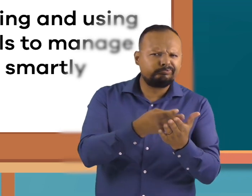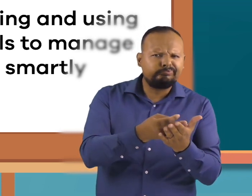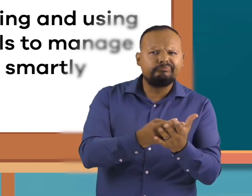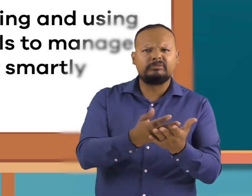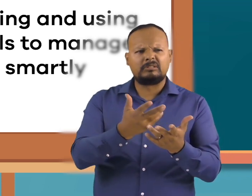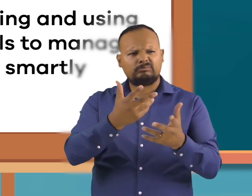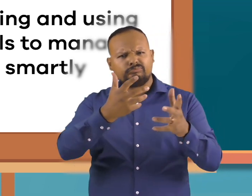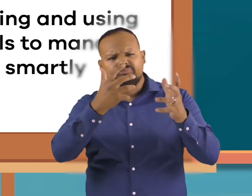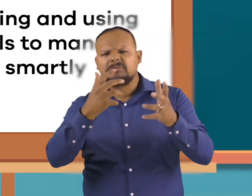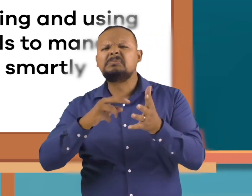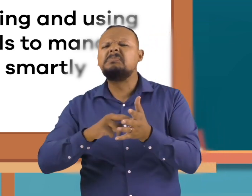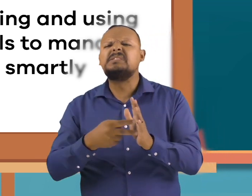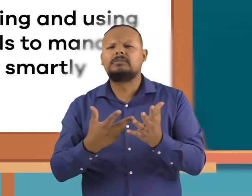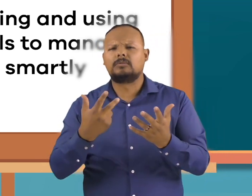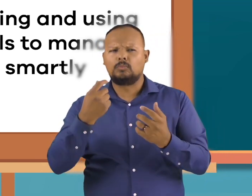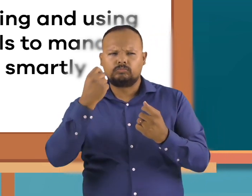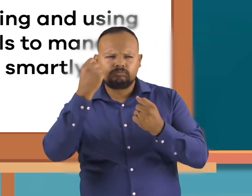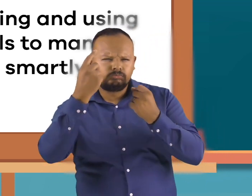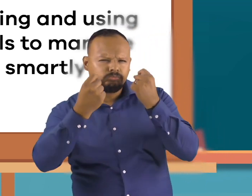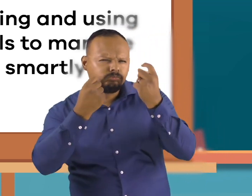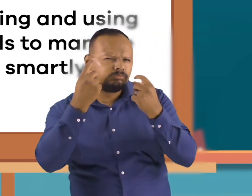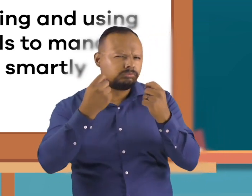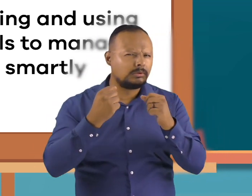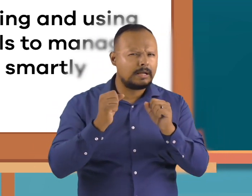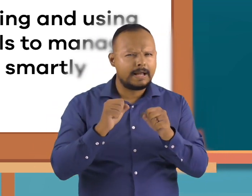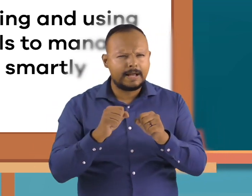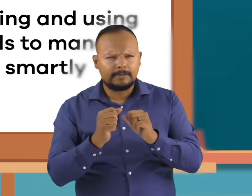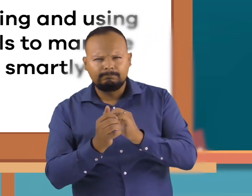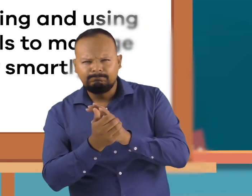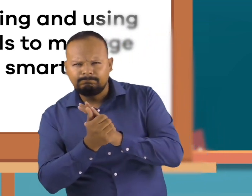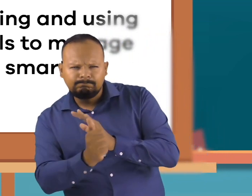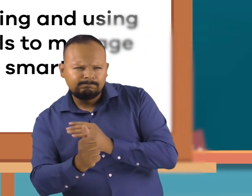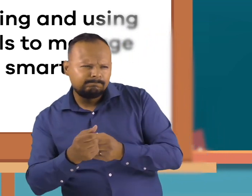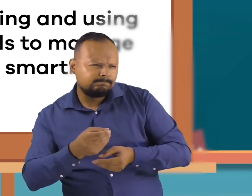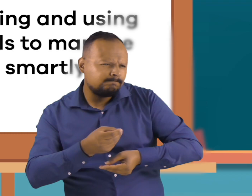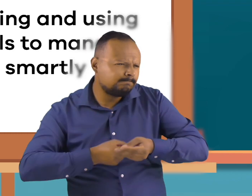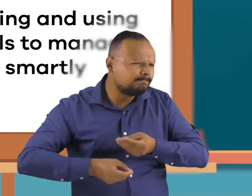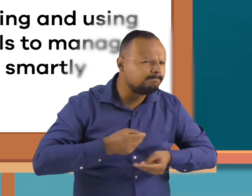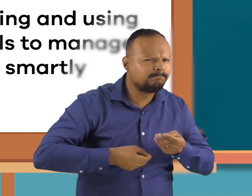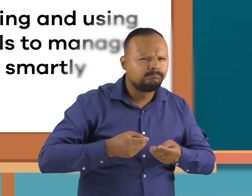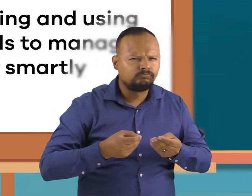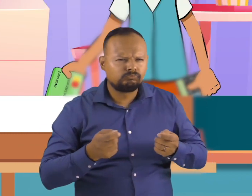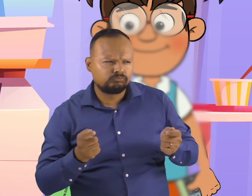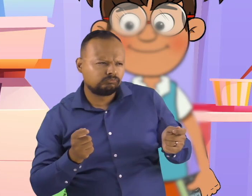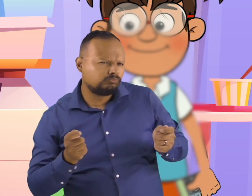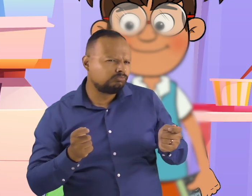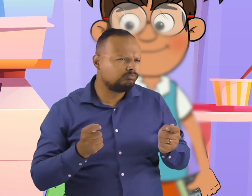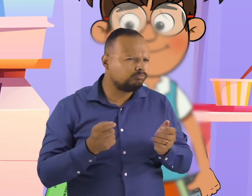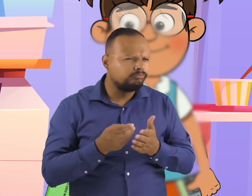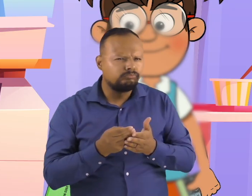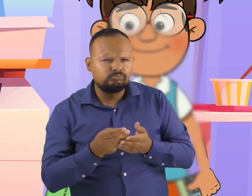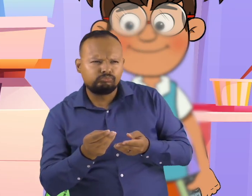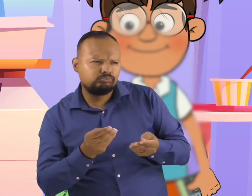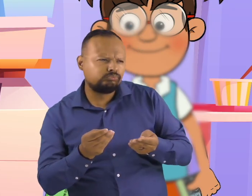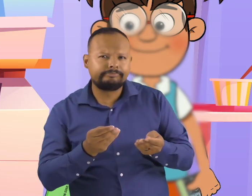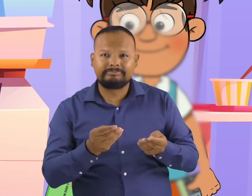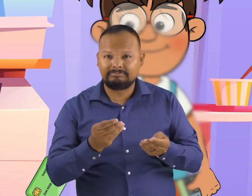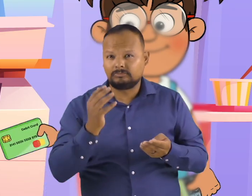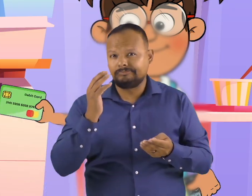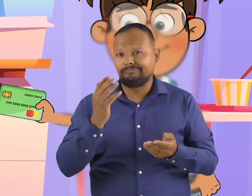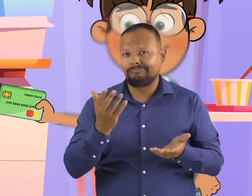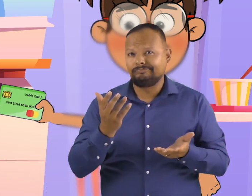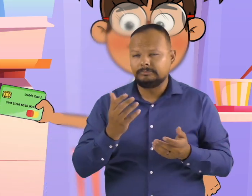understanding and using specific skills to manage money smartly and understanding how